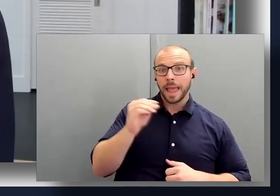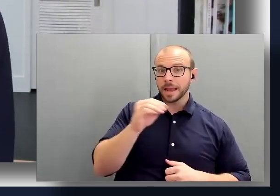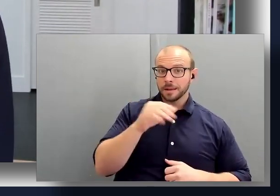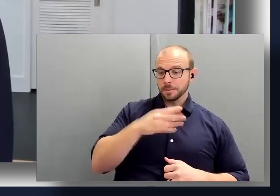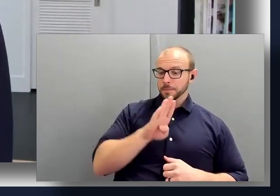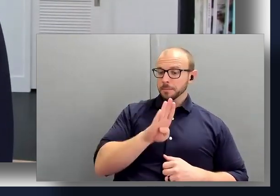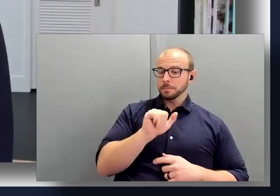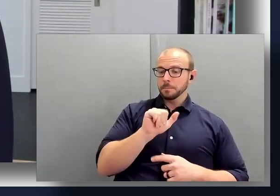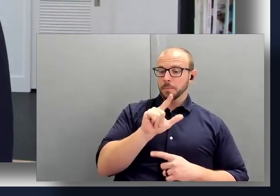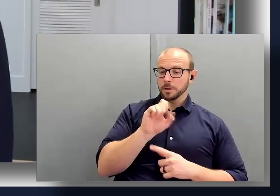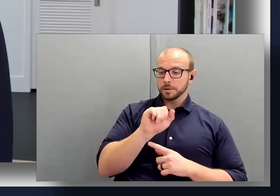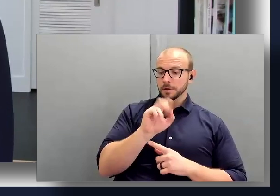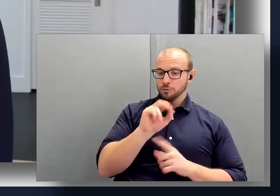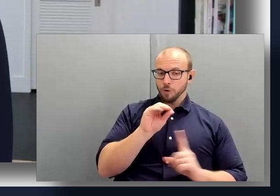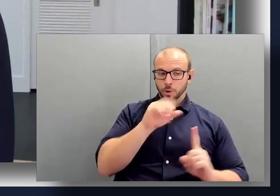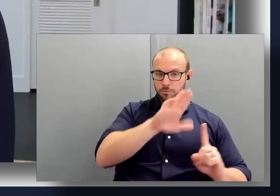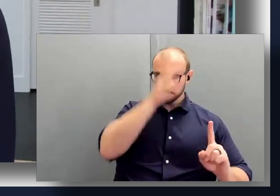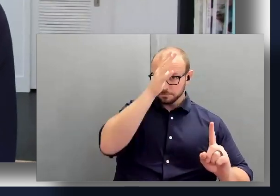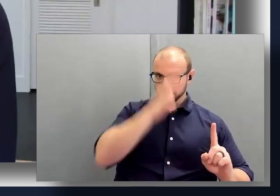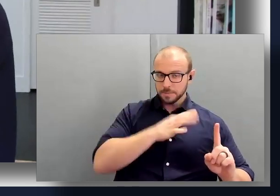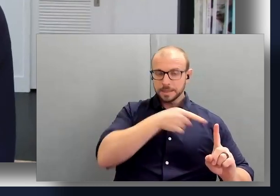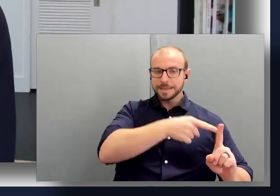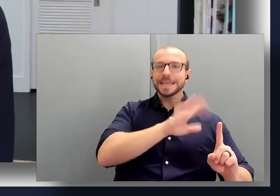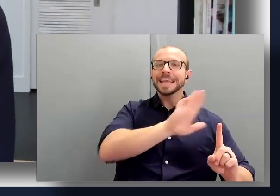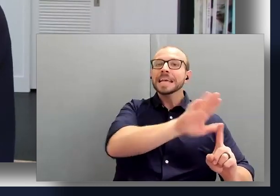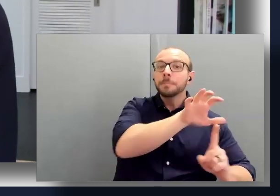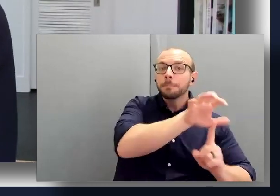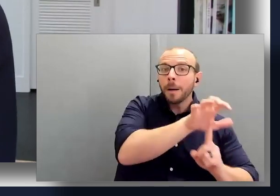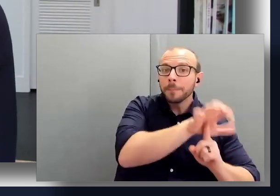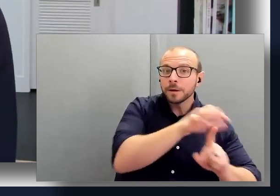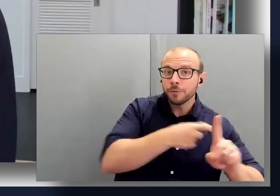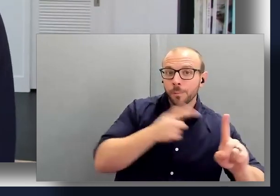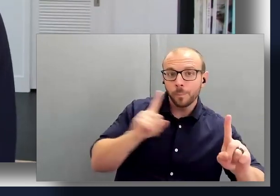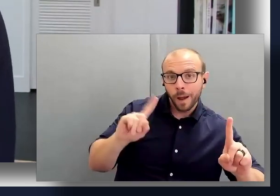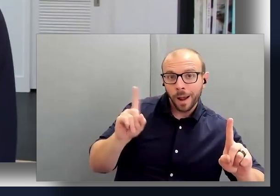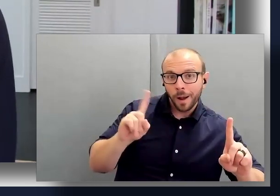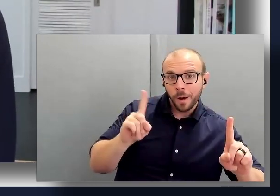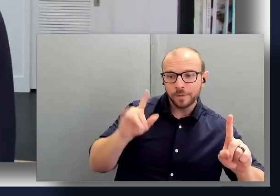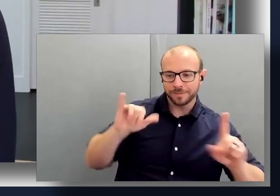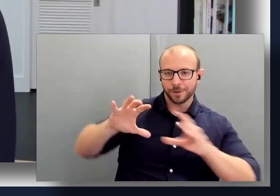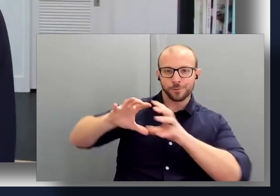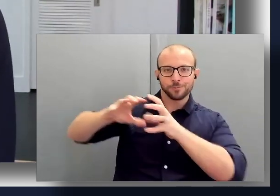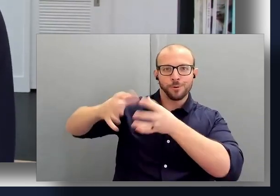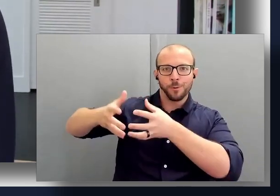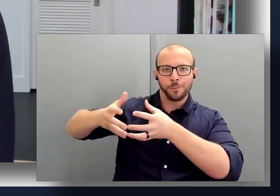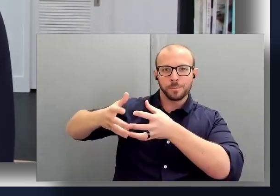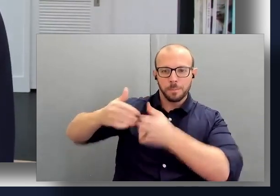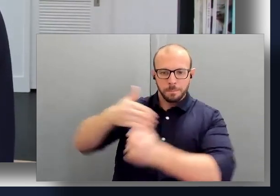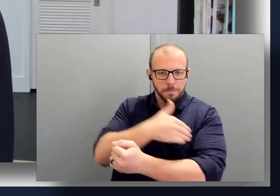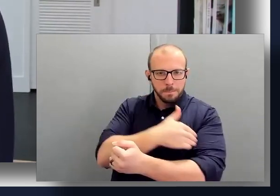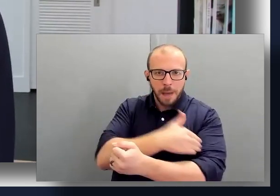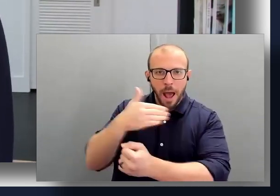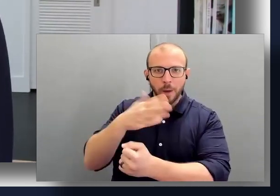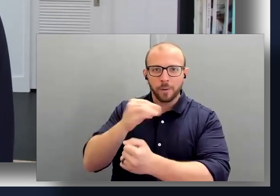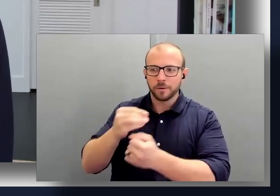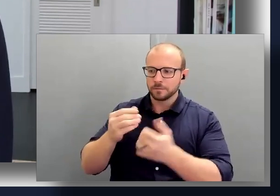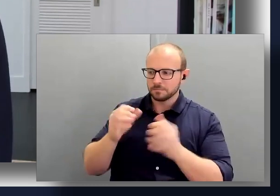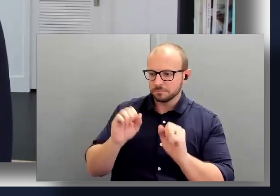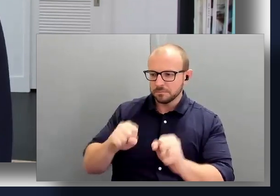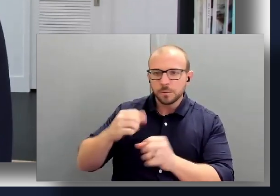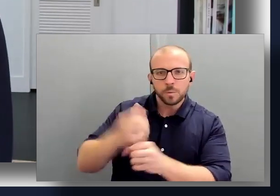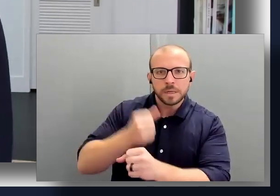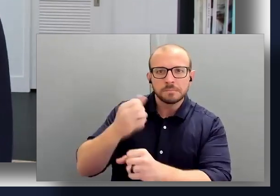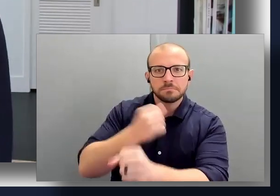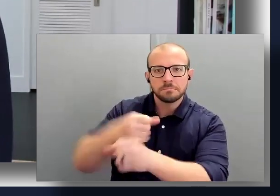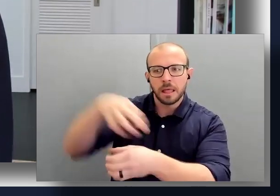of Bolsonaro's popularity was from this group that was losing its ability